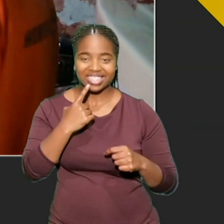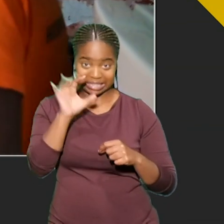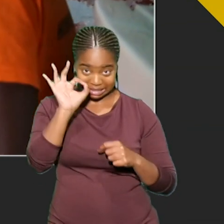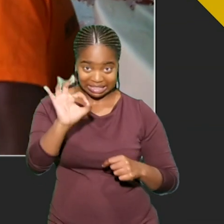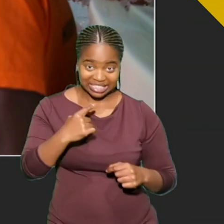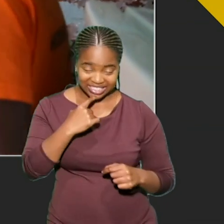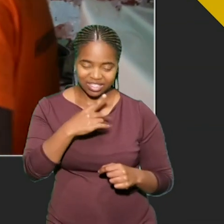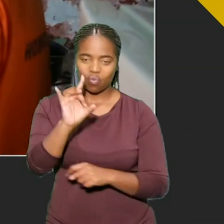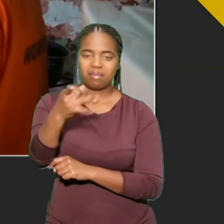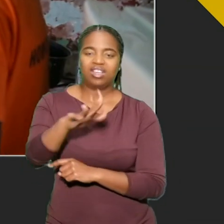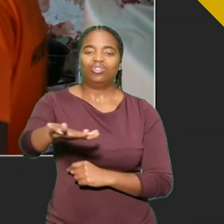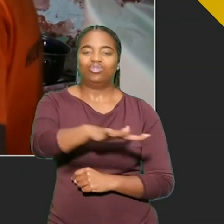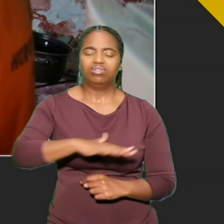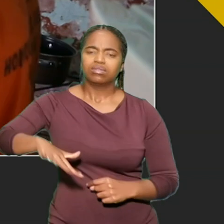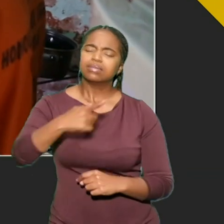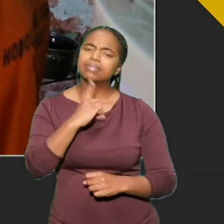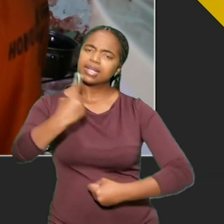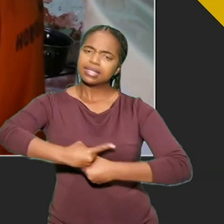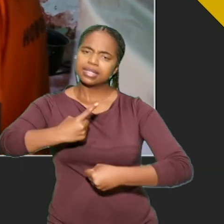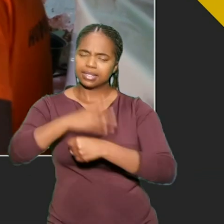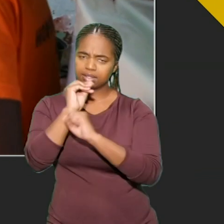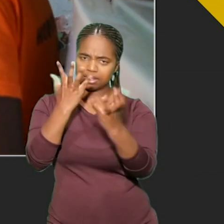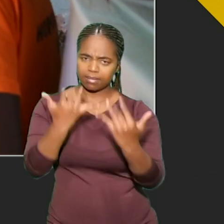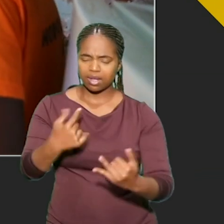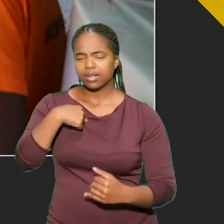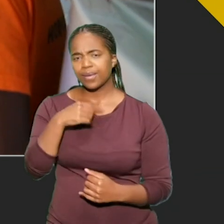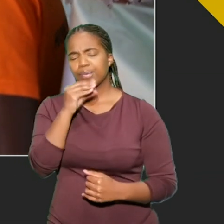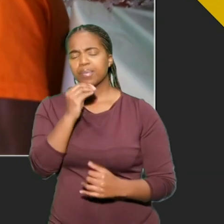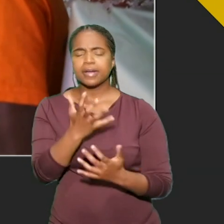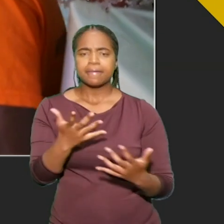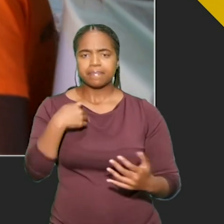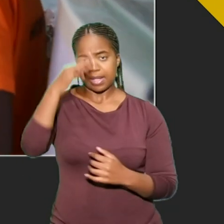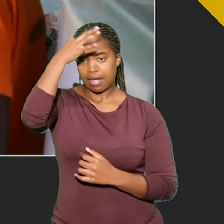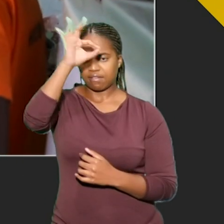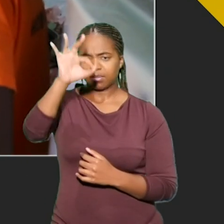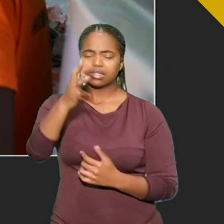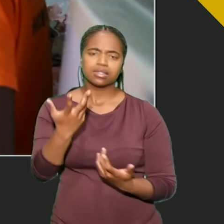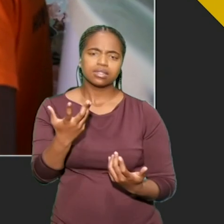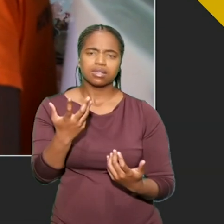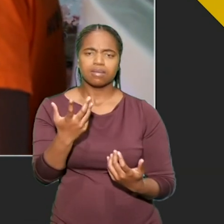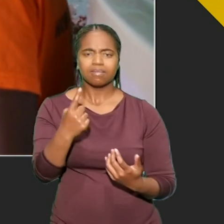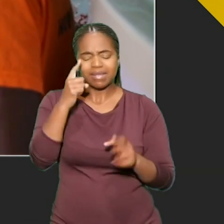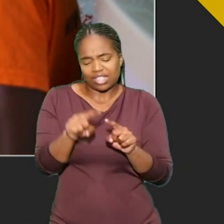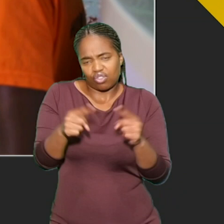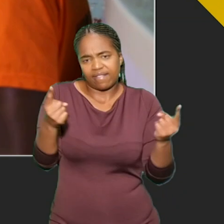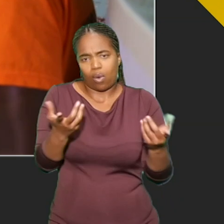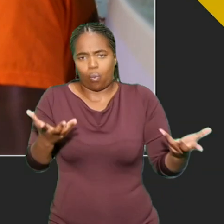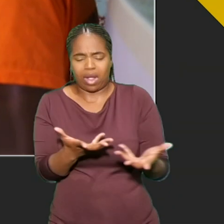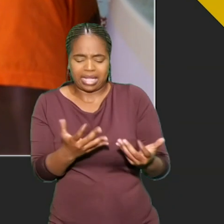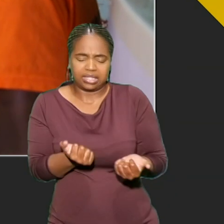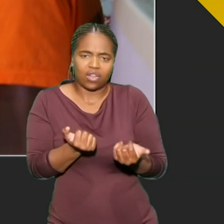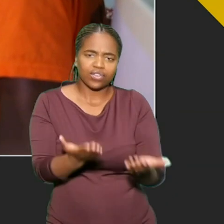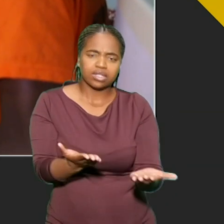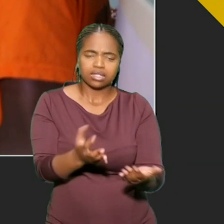time kodwa mfethu kuDaily Thetha namhlanje sikhuluma ngendaba yama government services ukuthi imehluko between i service that is